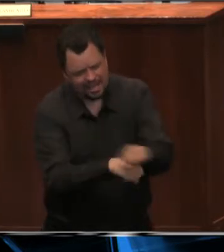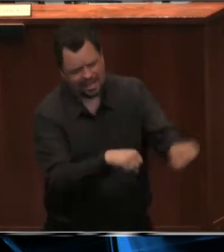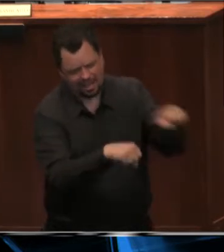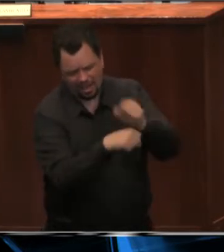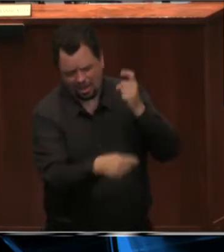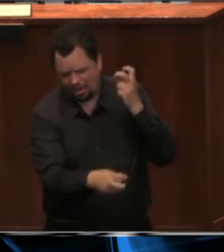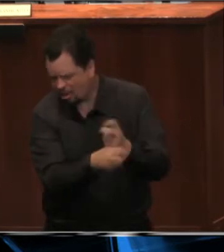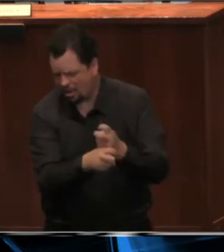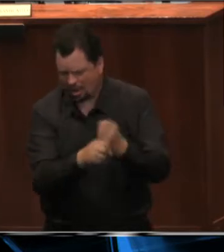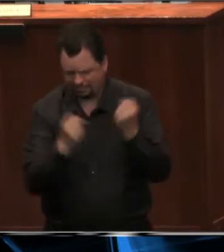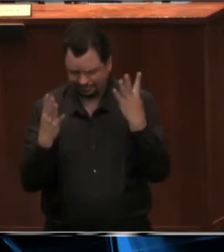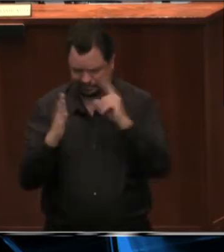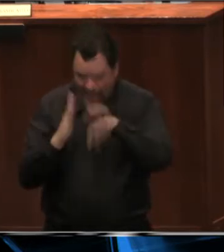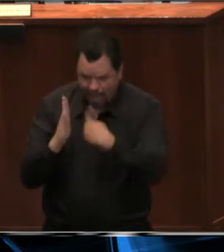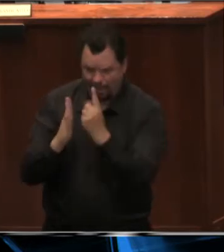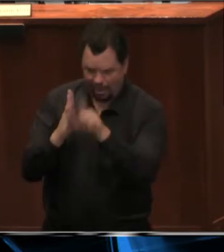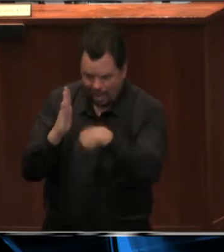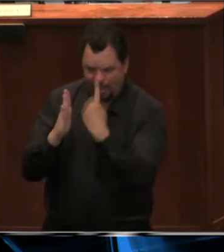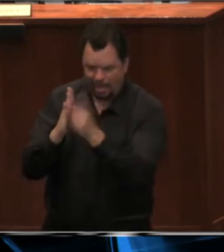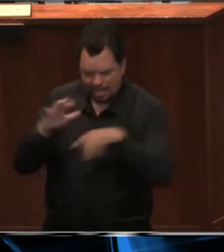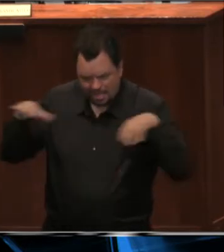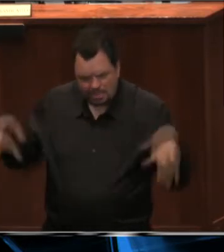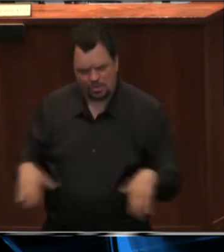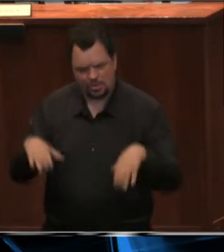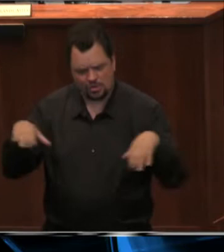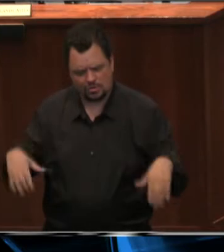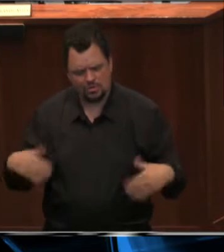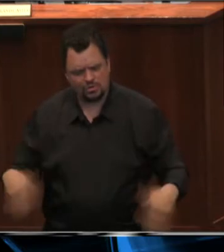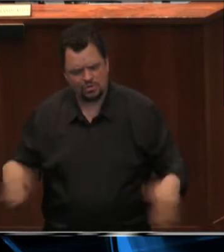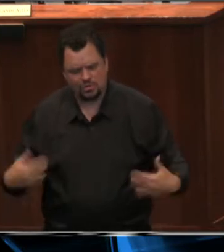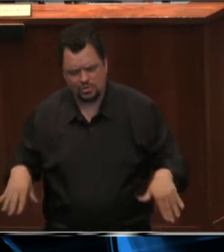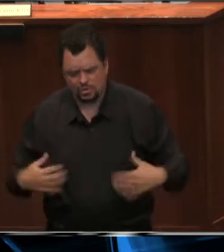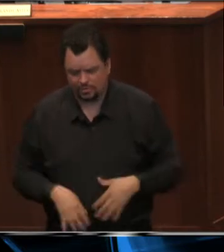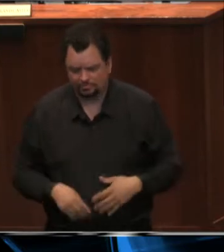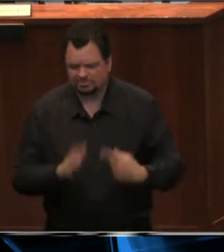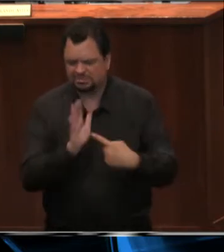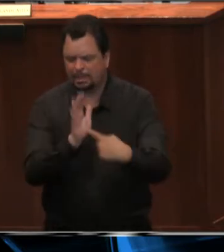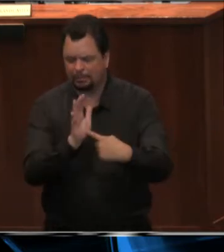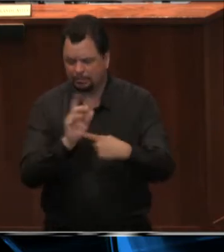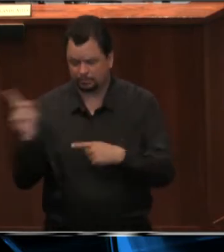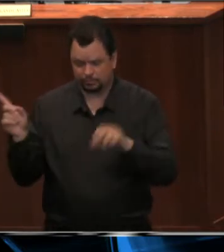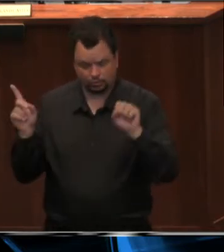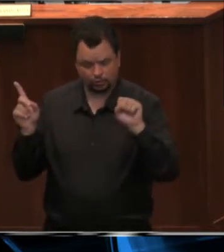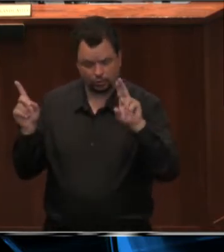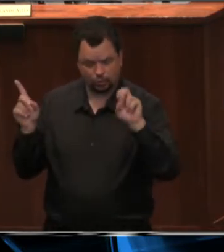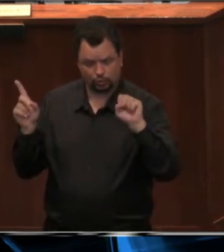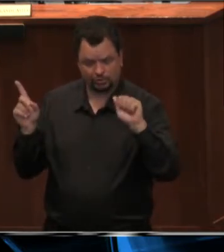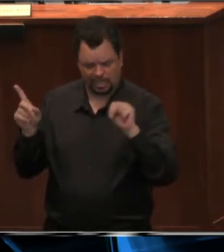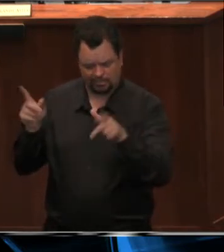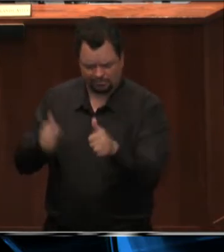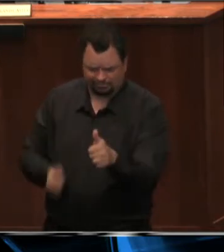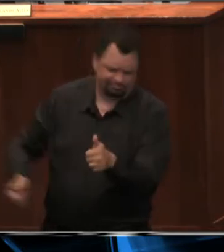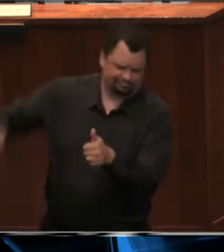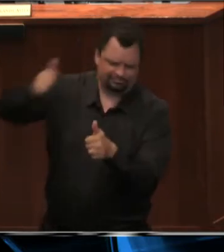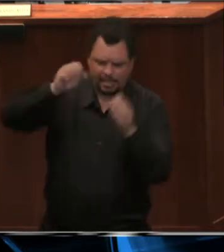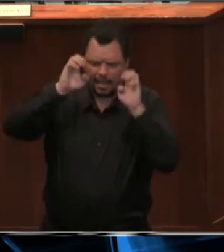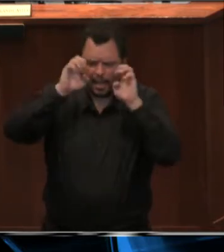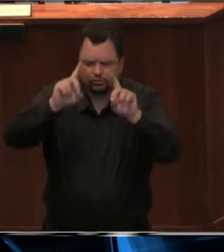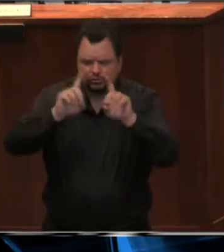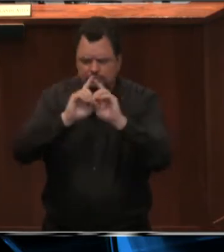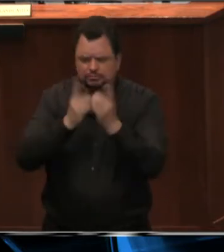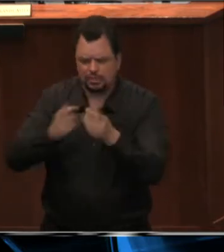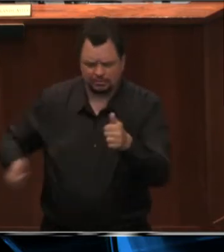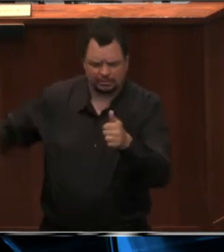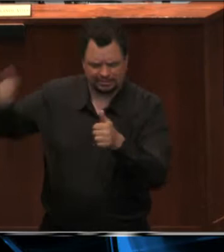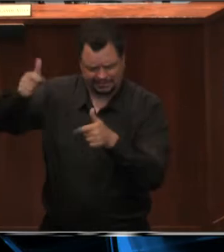example for sure by Susan Whelan, Executive Director. I also wanted to